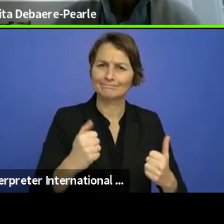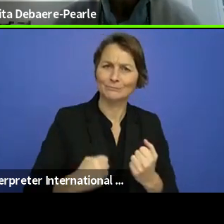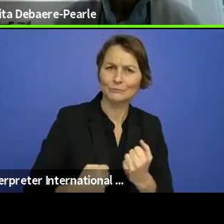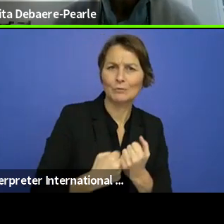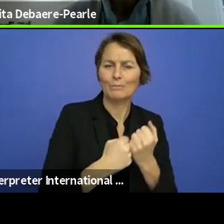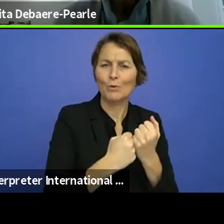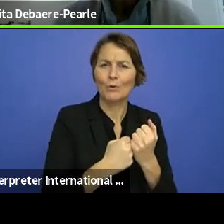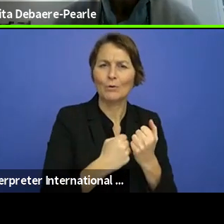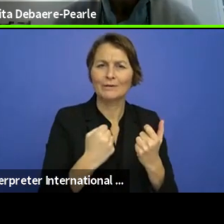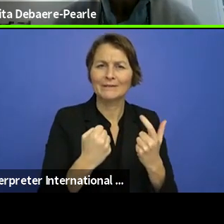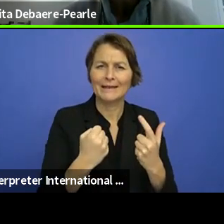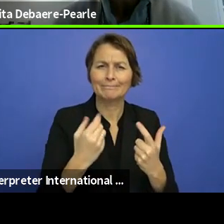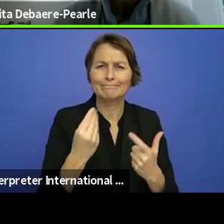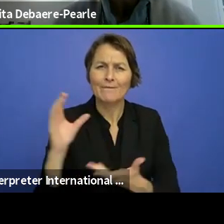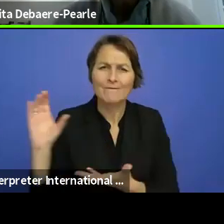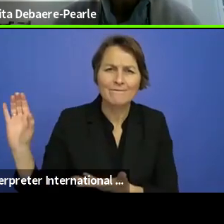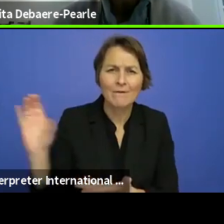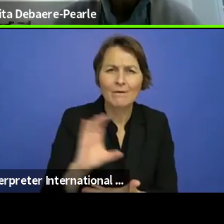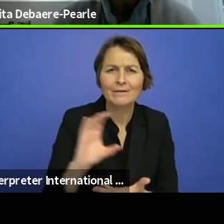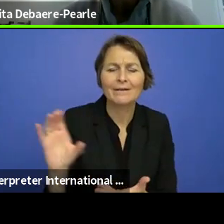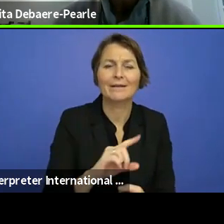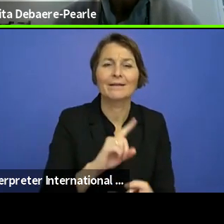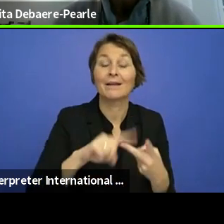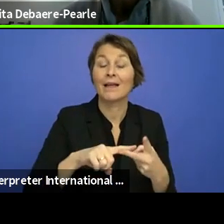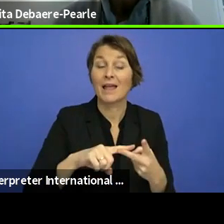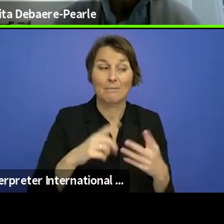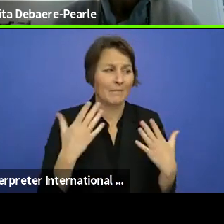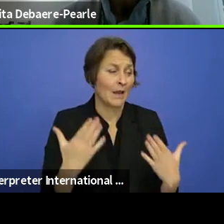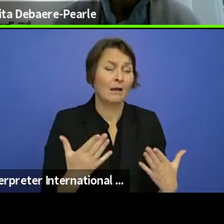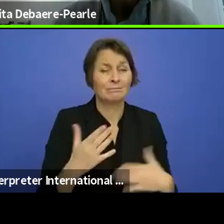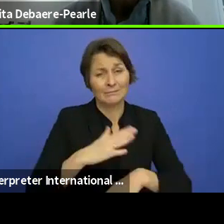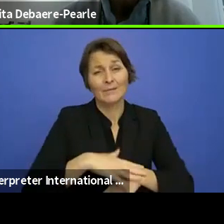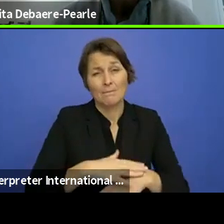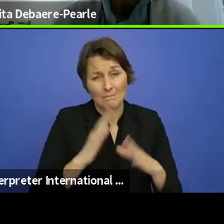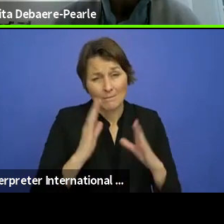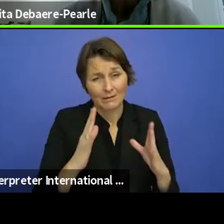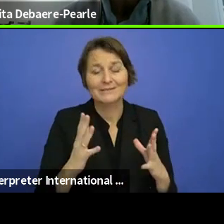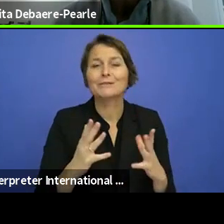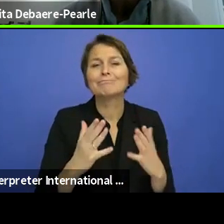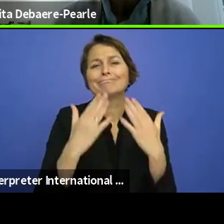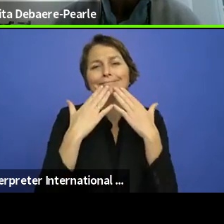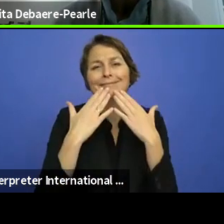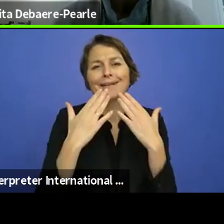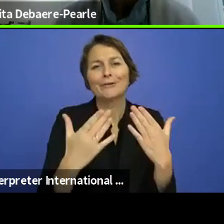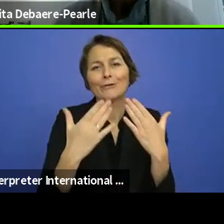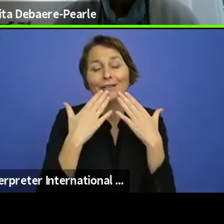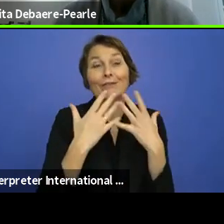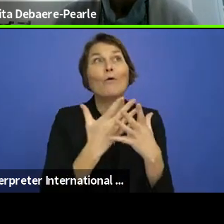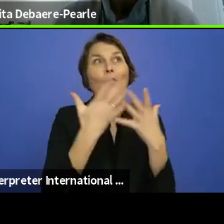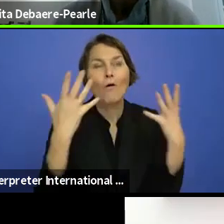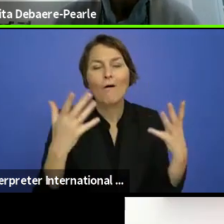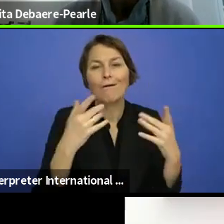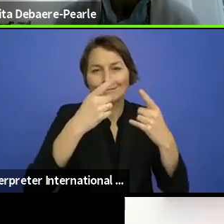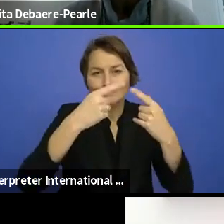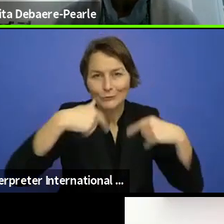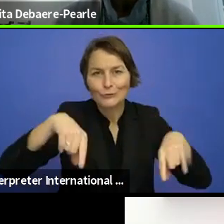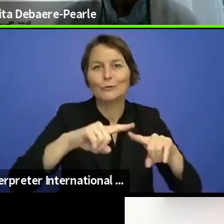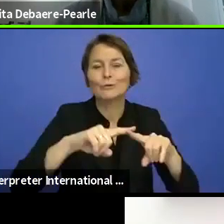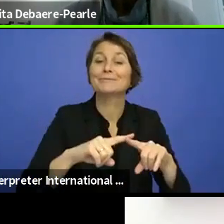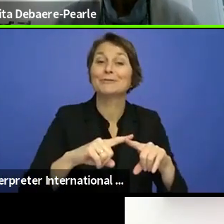in funding. We need it more than ever, and we're very grateful for all the efforts that you take. Be assured of